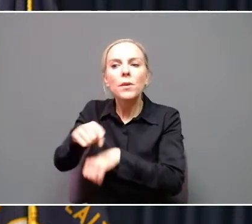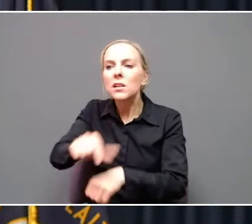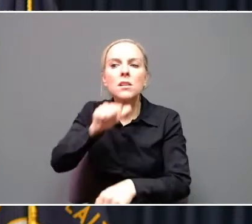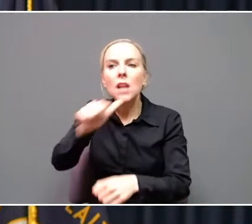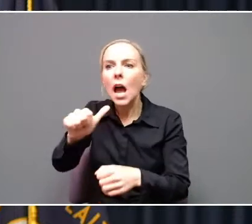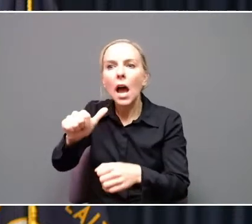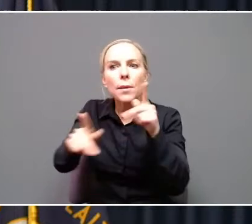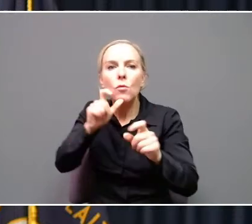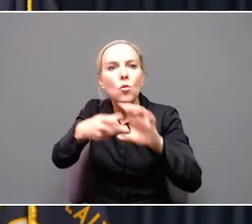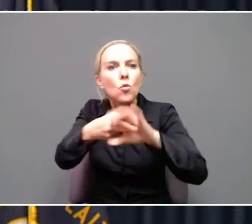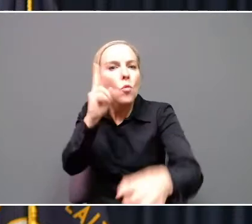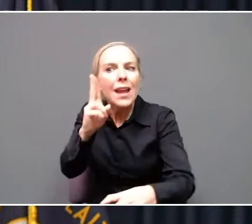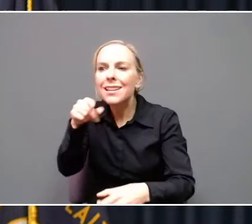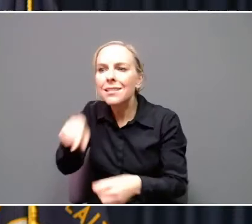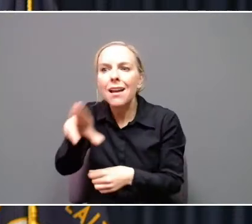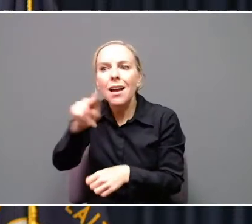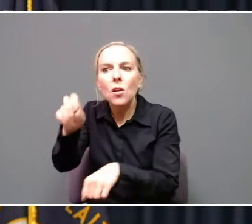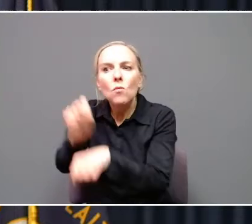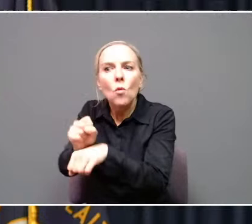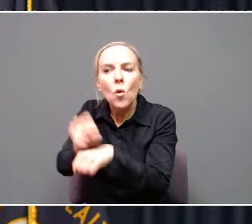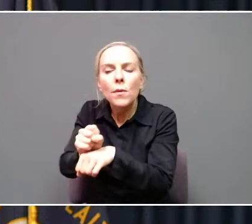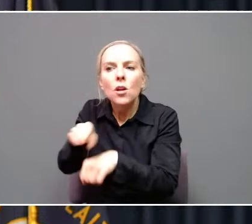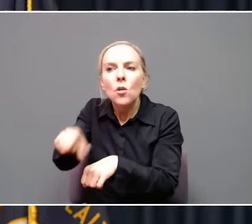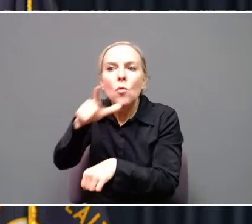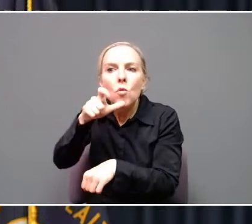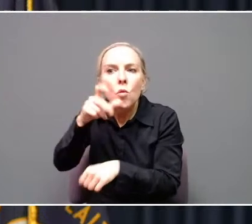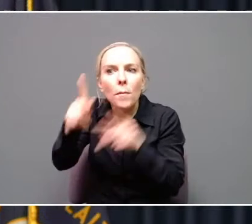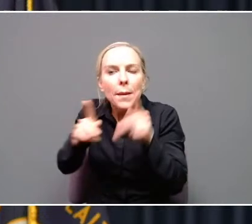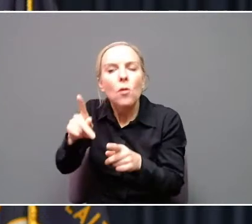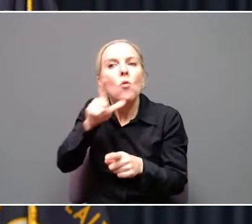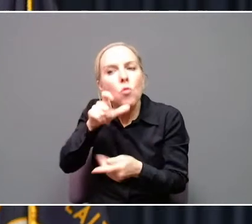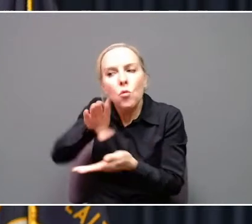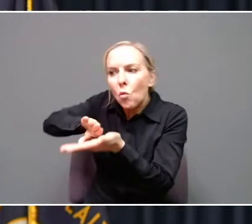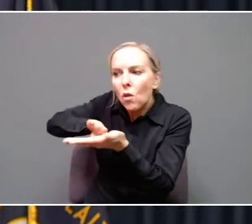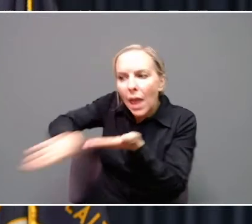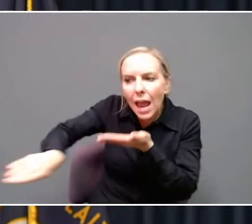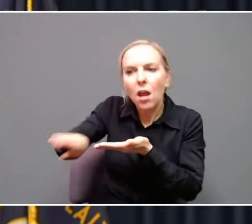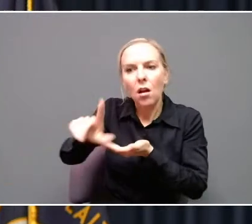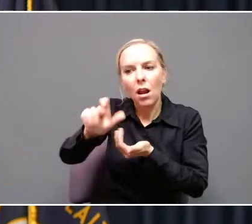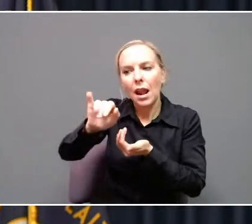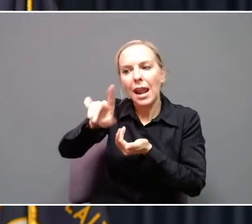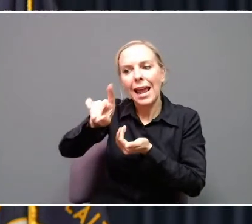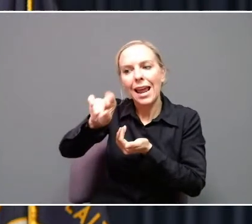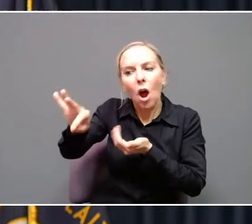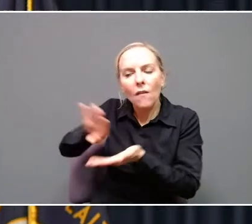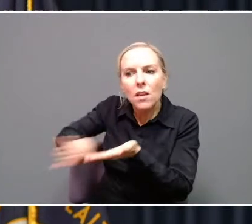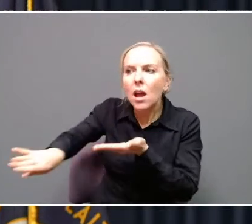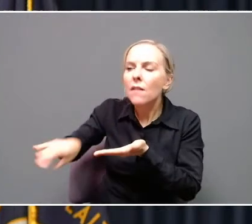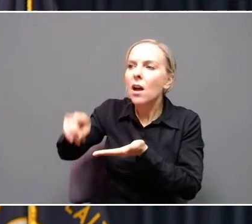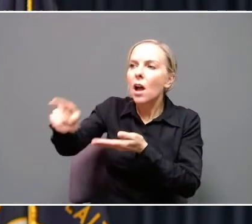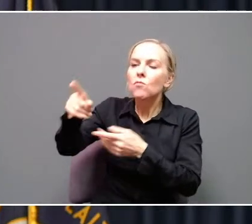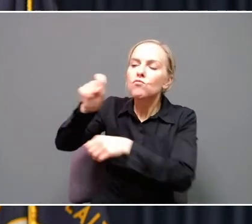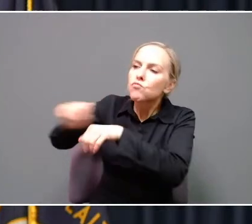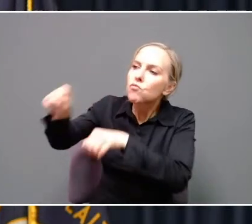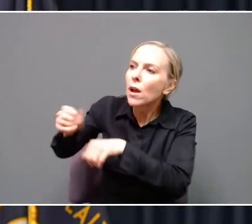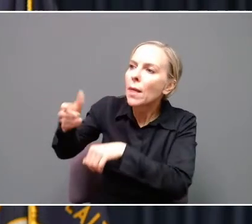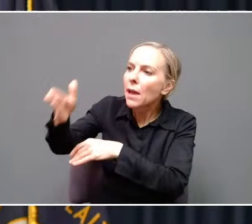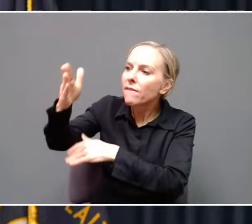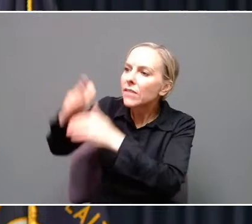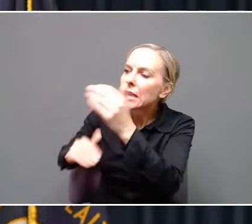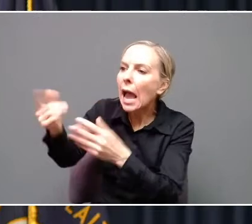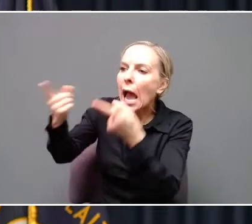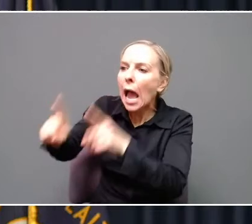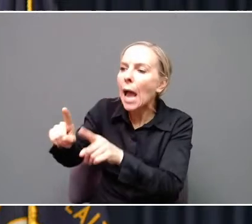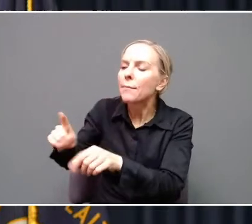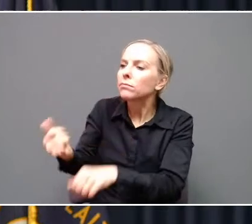helps people that are laid off after decades often of working at a facility and want to get the training they need